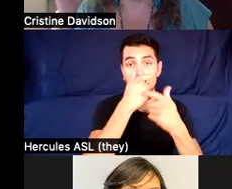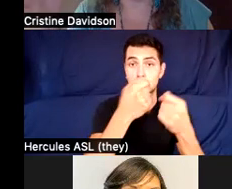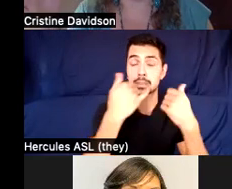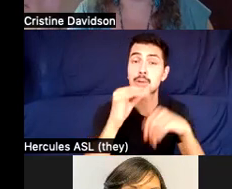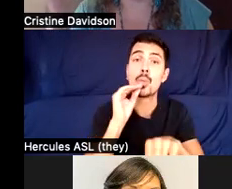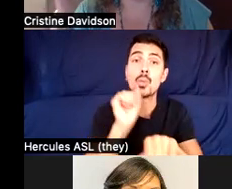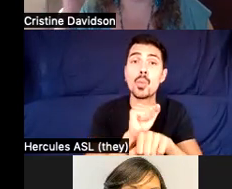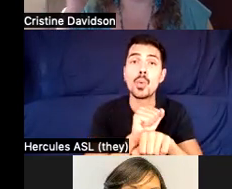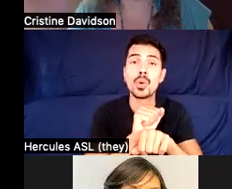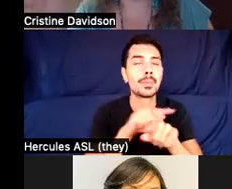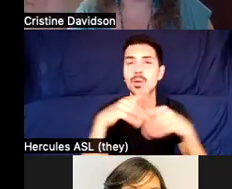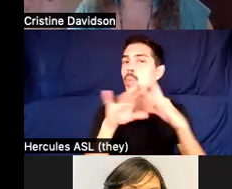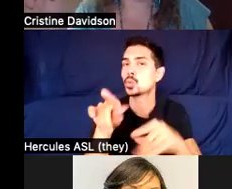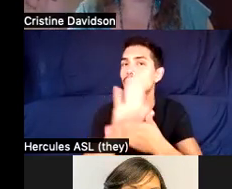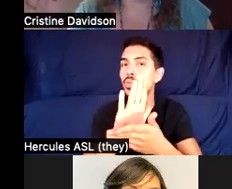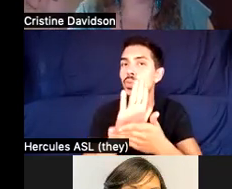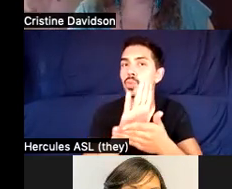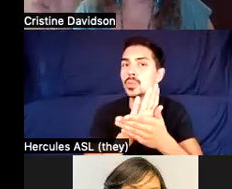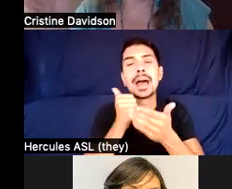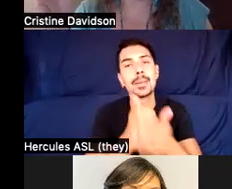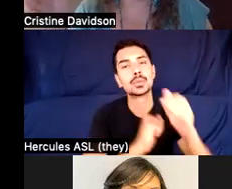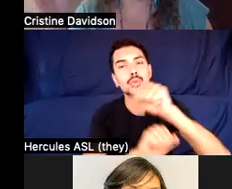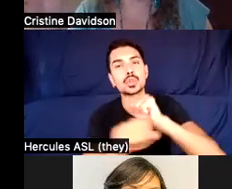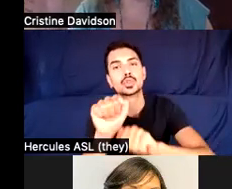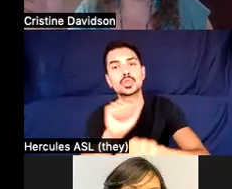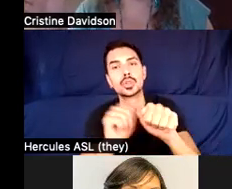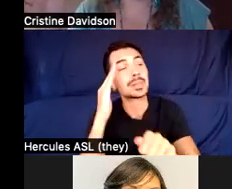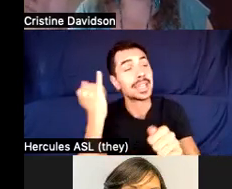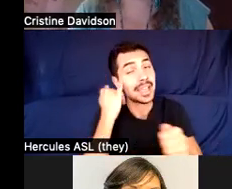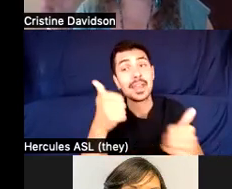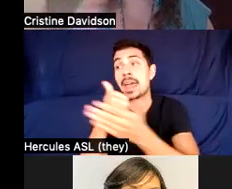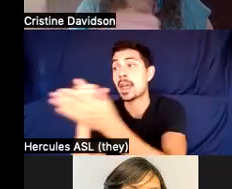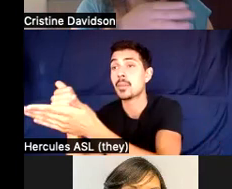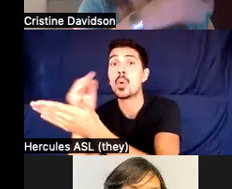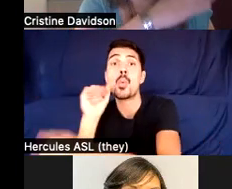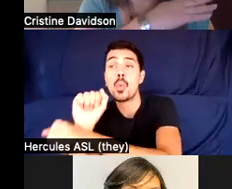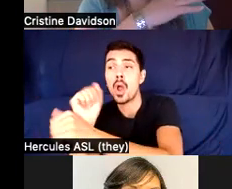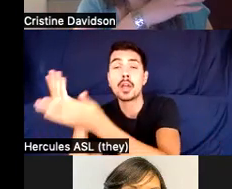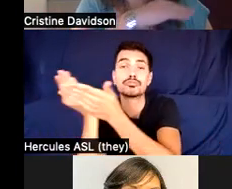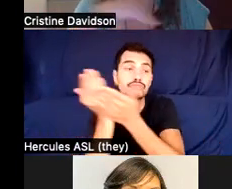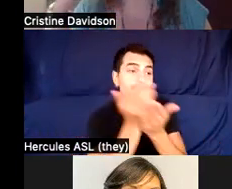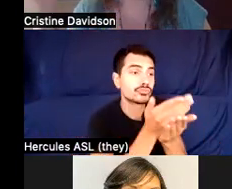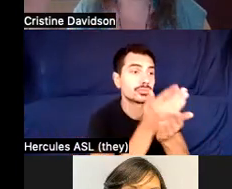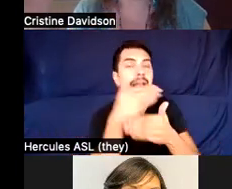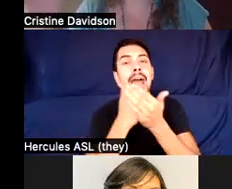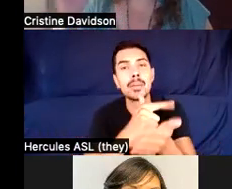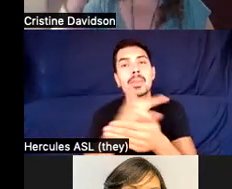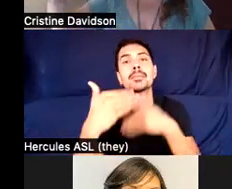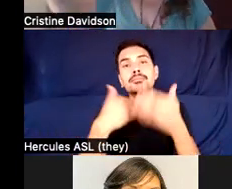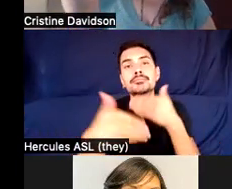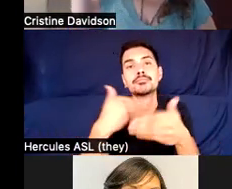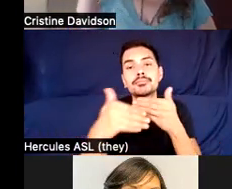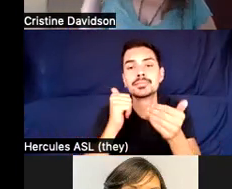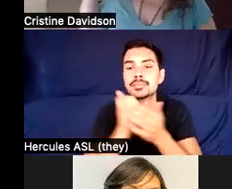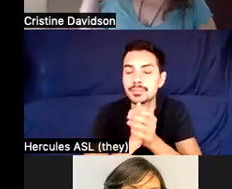that structure. They need to get right back into their daily lives and their routine because that's going to help them get through it. And sometimes